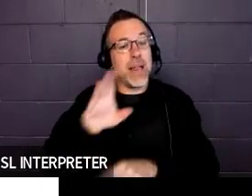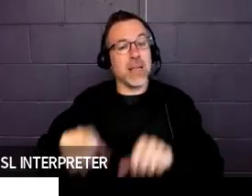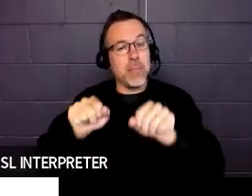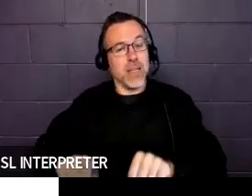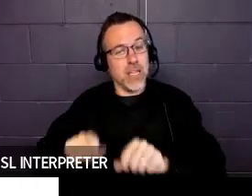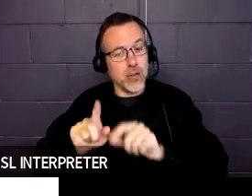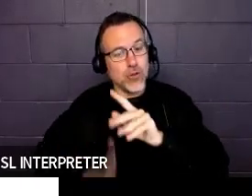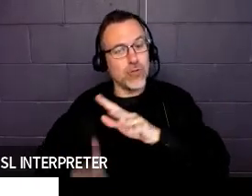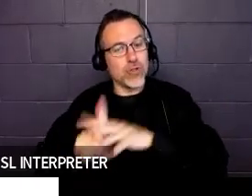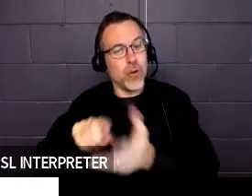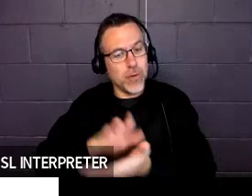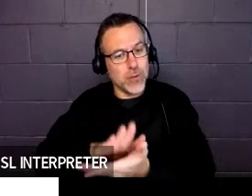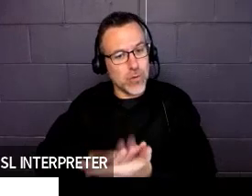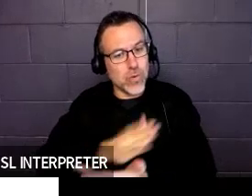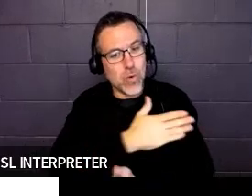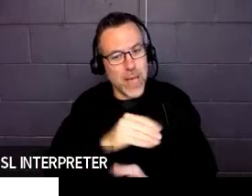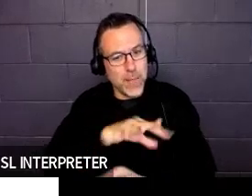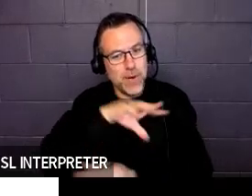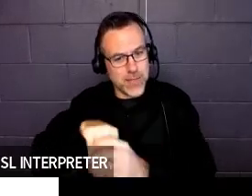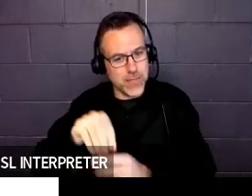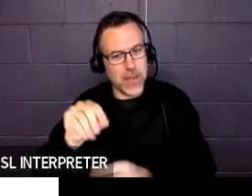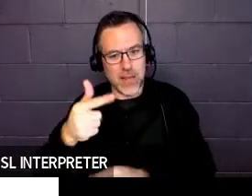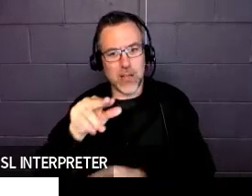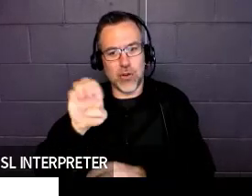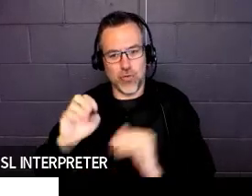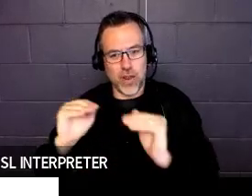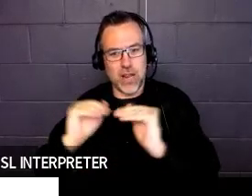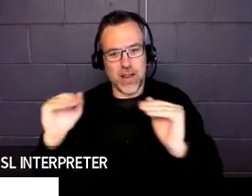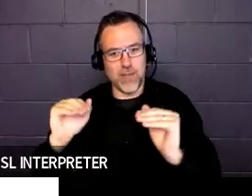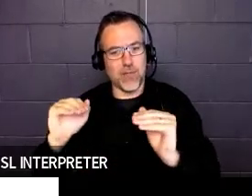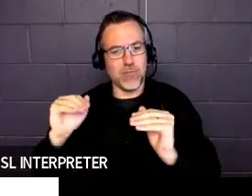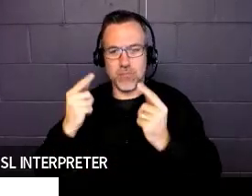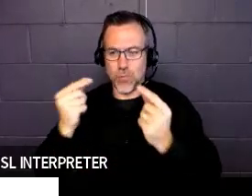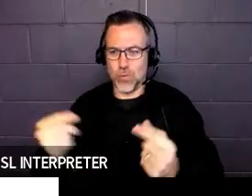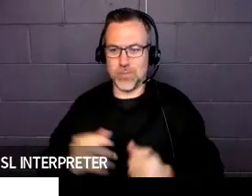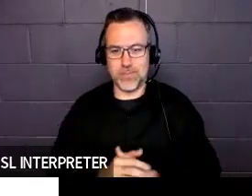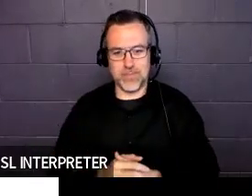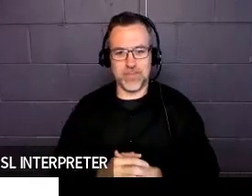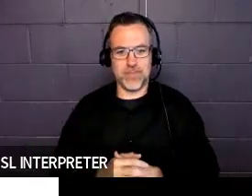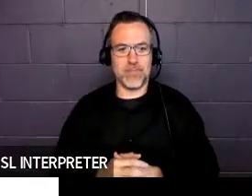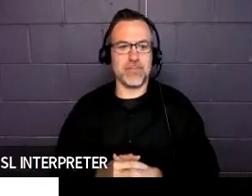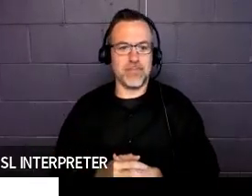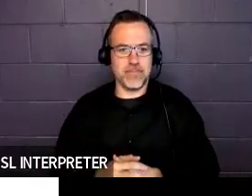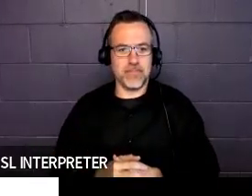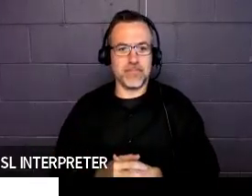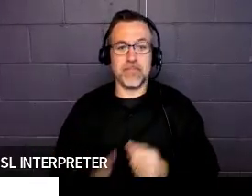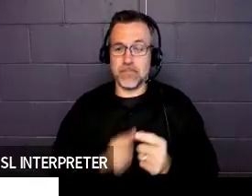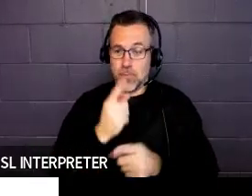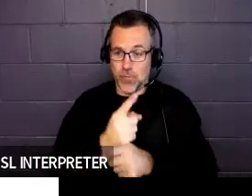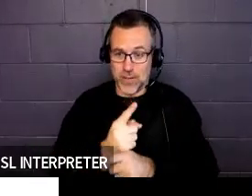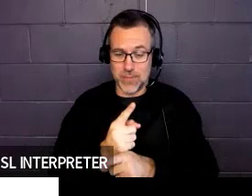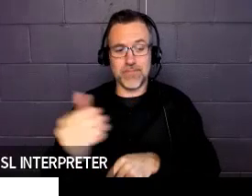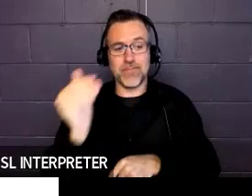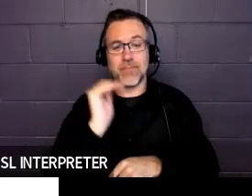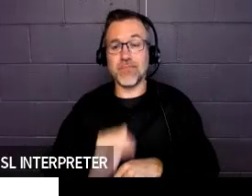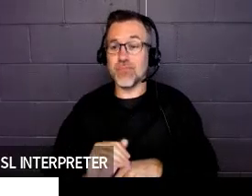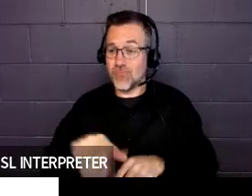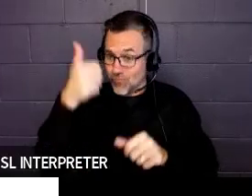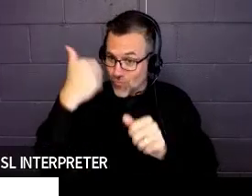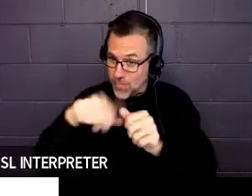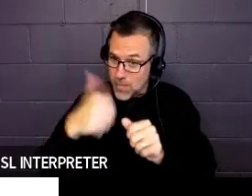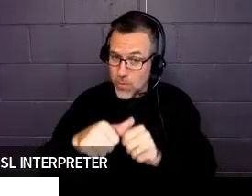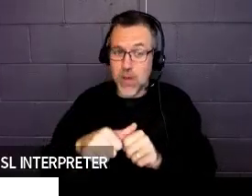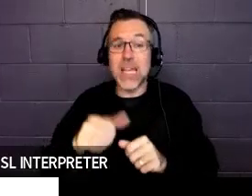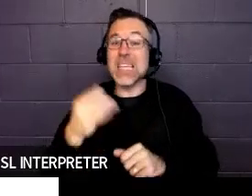participate in grade level activities. All right. So, and just a reminder that if you